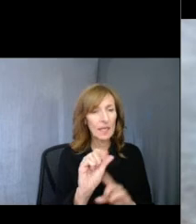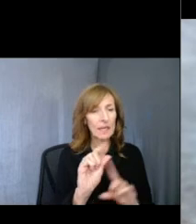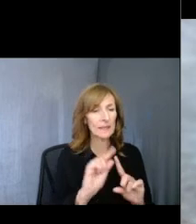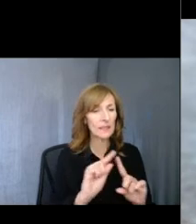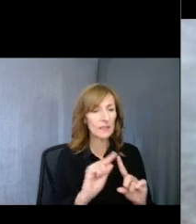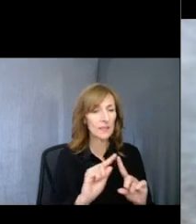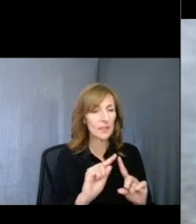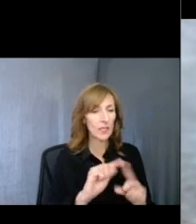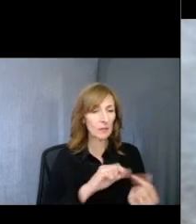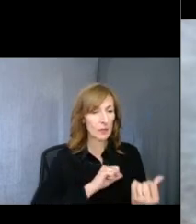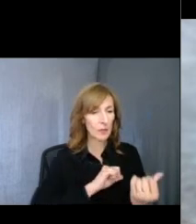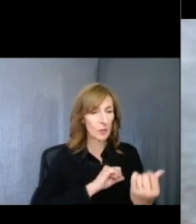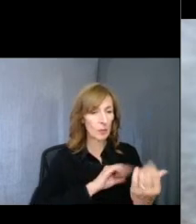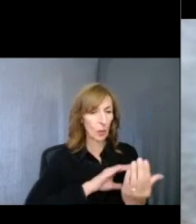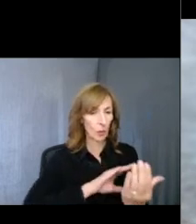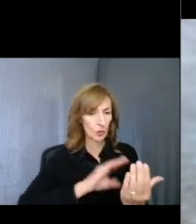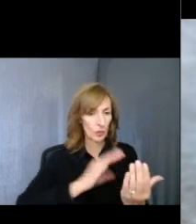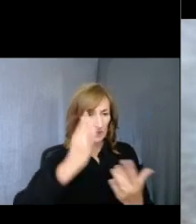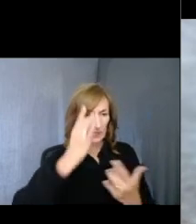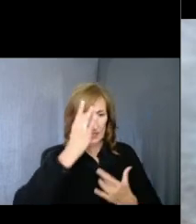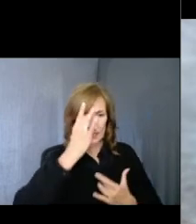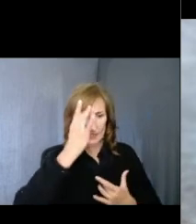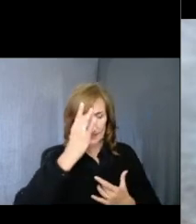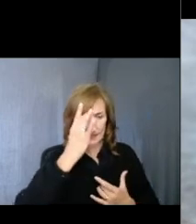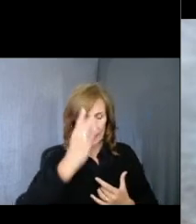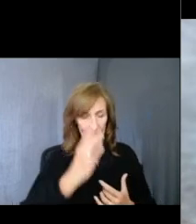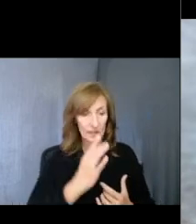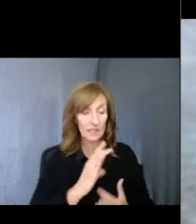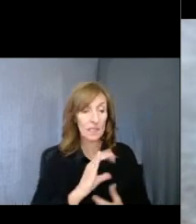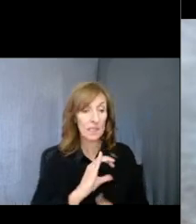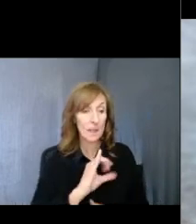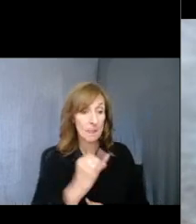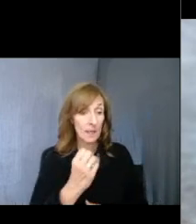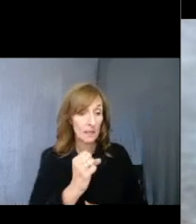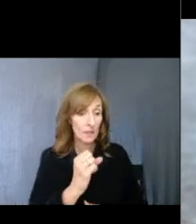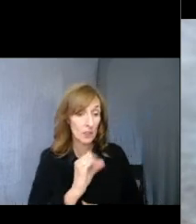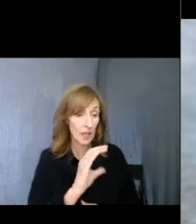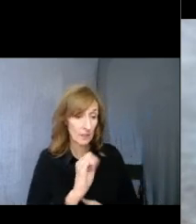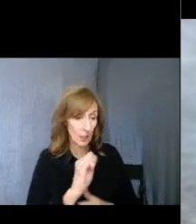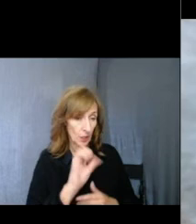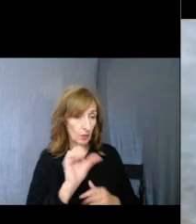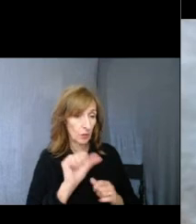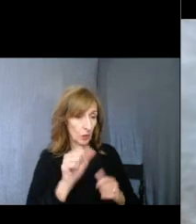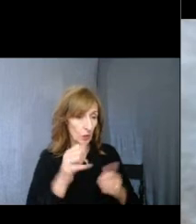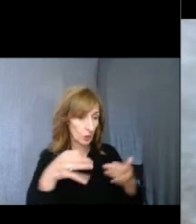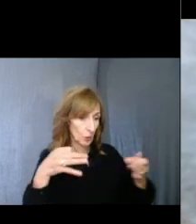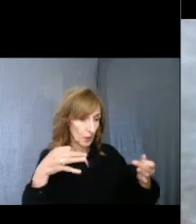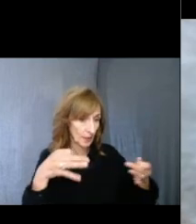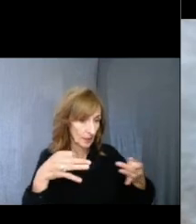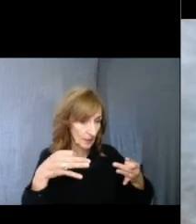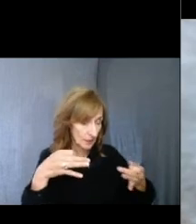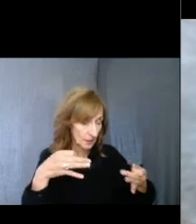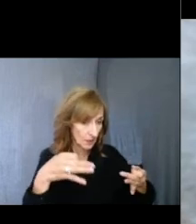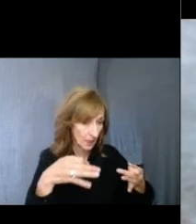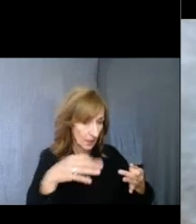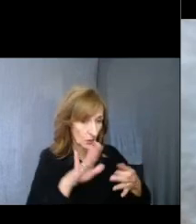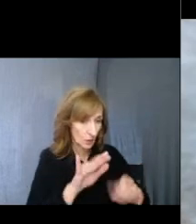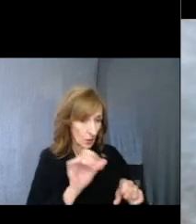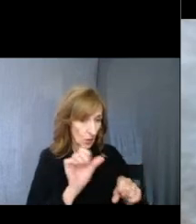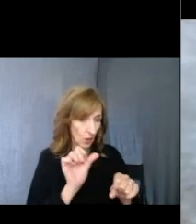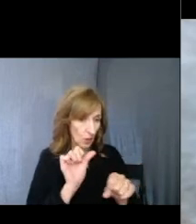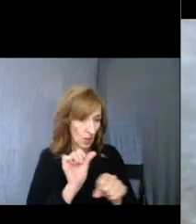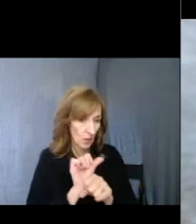disease. So, Jessica, I'd like you to start with talking a little bit about your work in trying to look